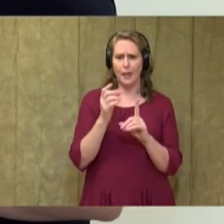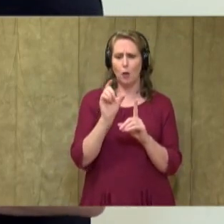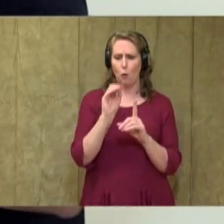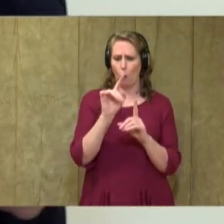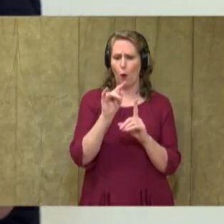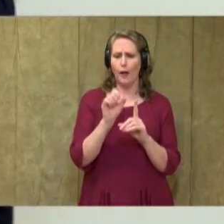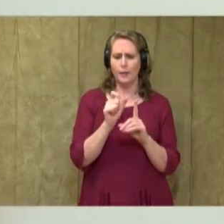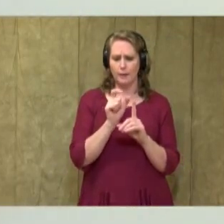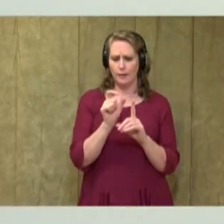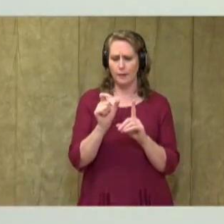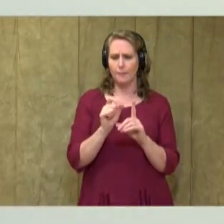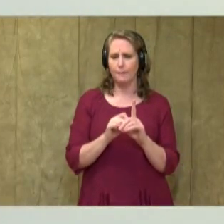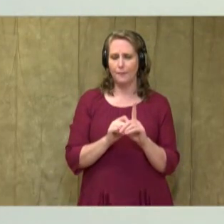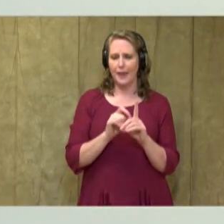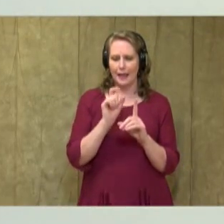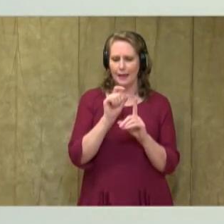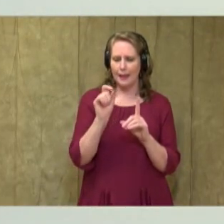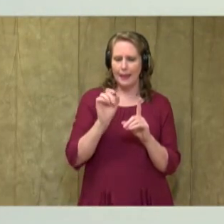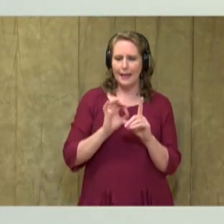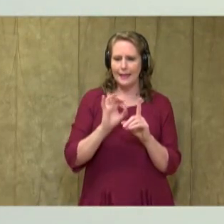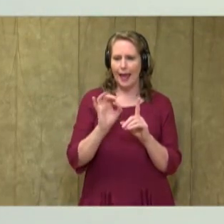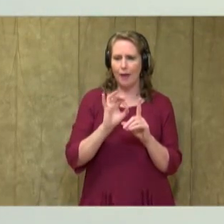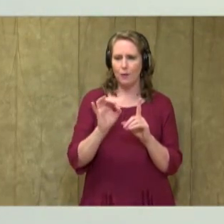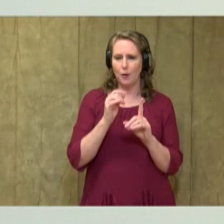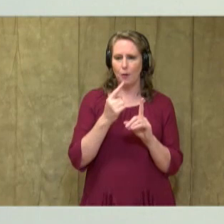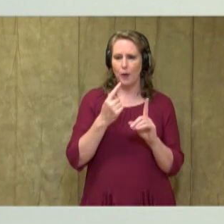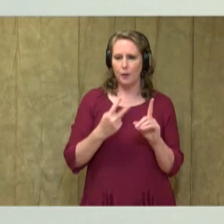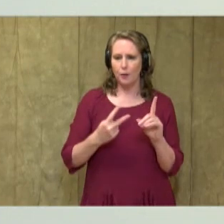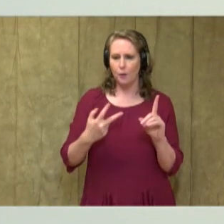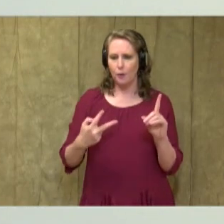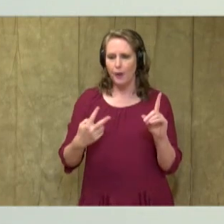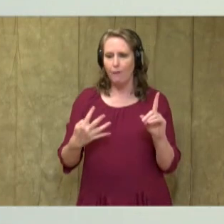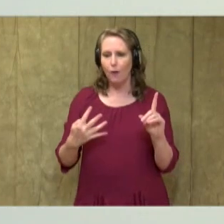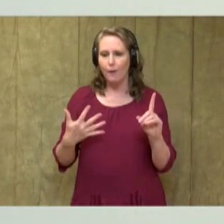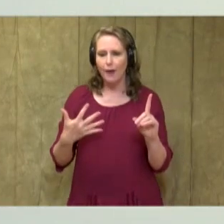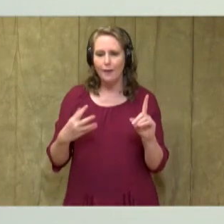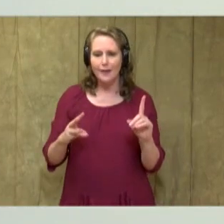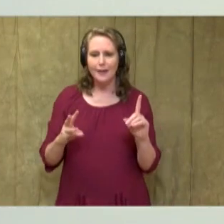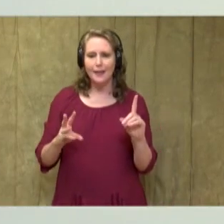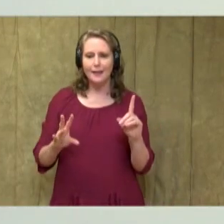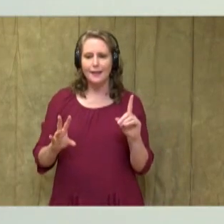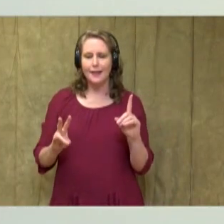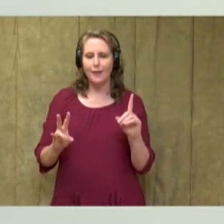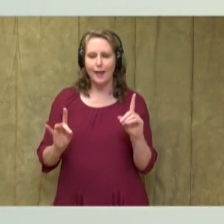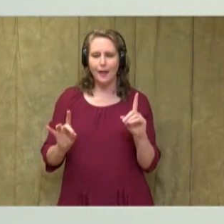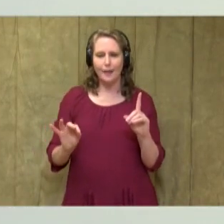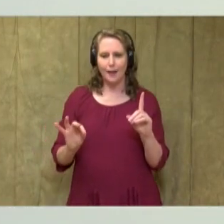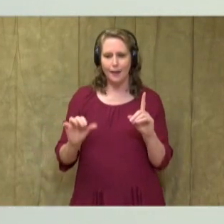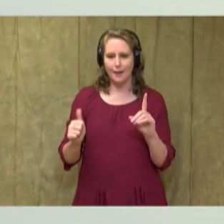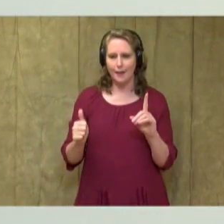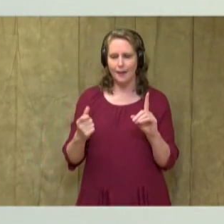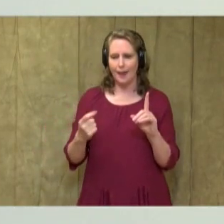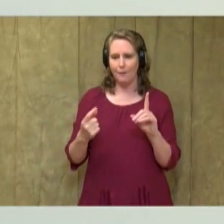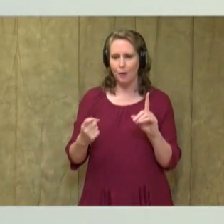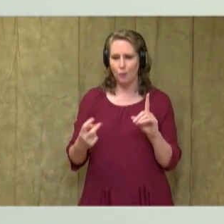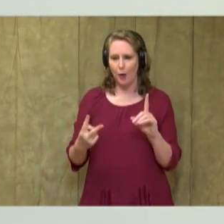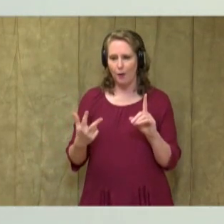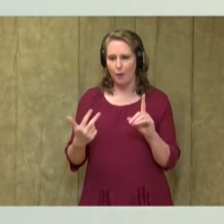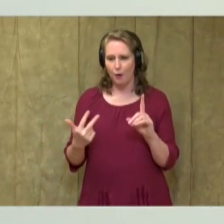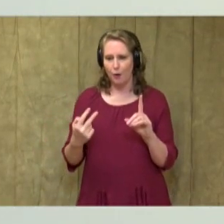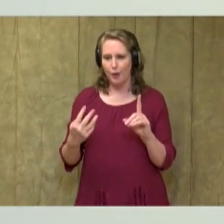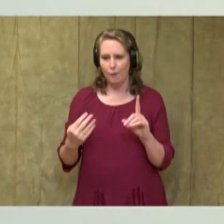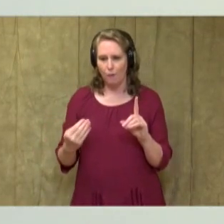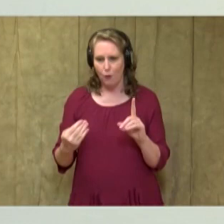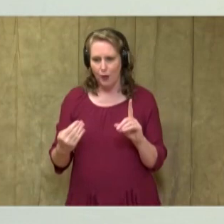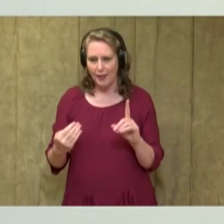don't we? Let's count our ones together. 1, 2, 3, 4, 5, 6, 7, 8, 9, 10, 11, 12,